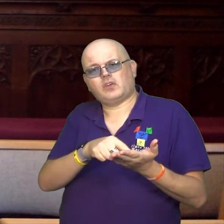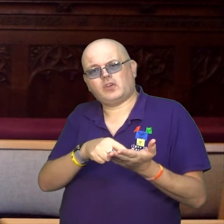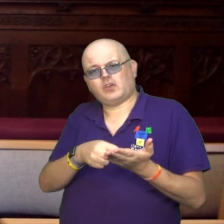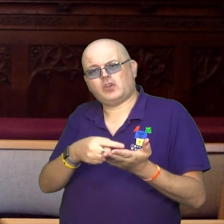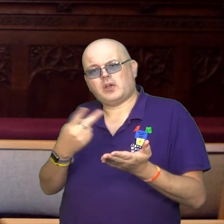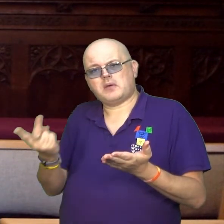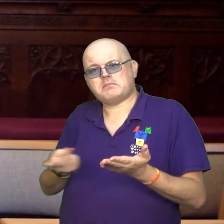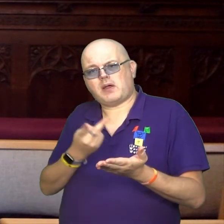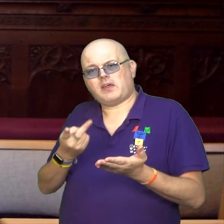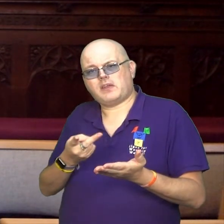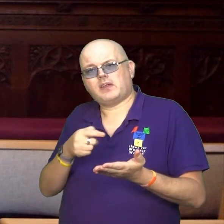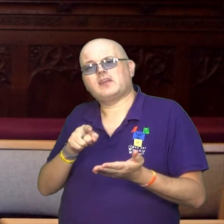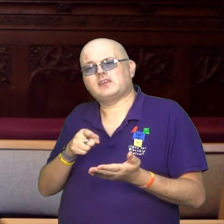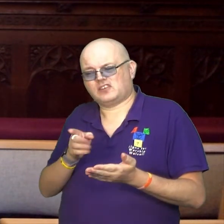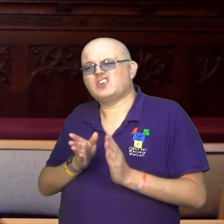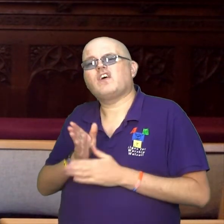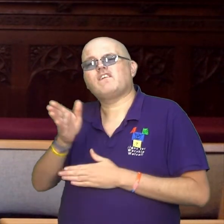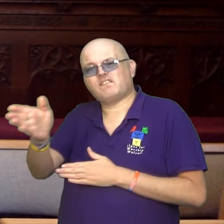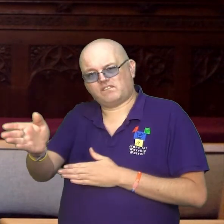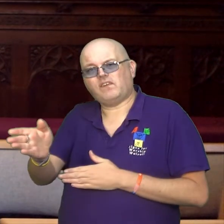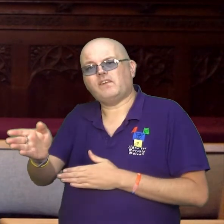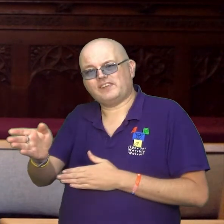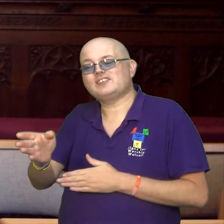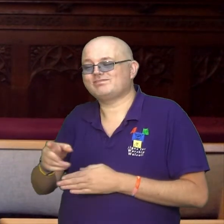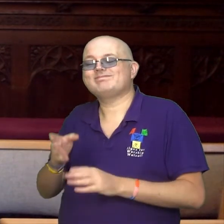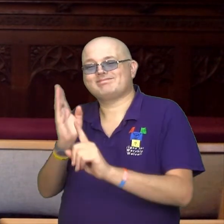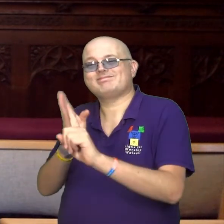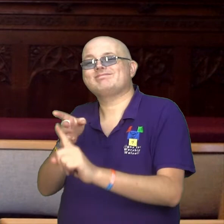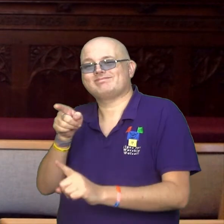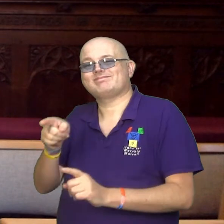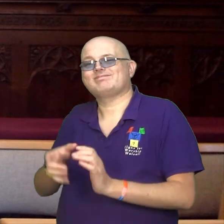we can see that there is a way forward.